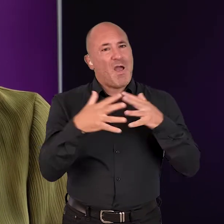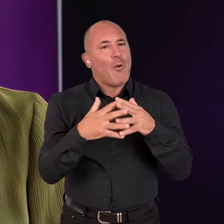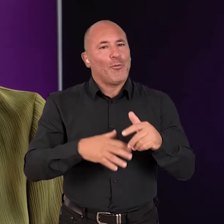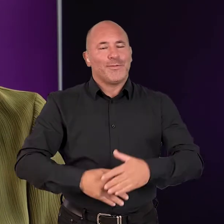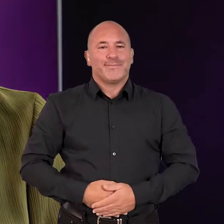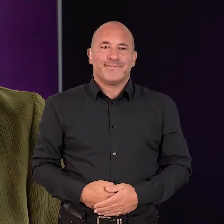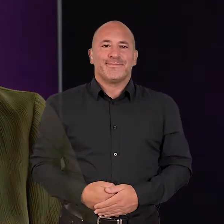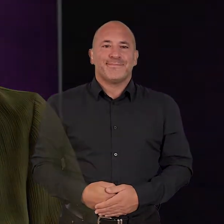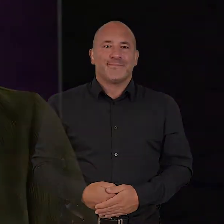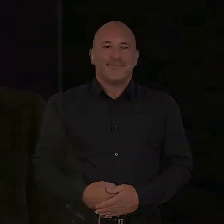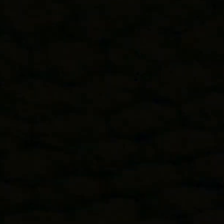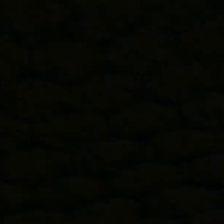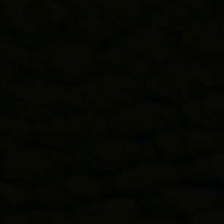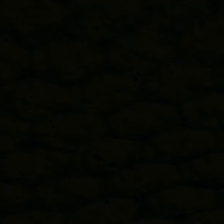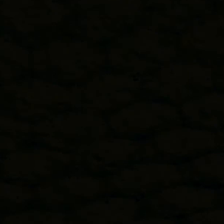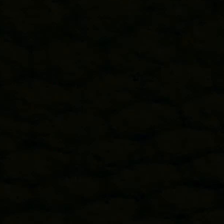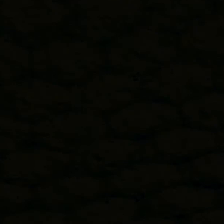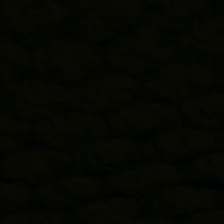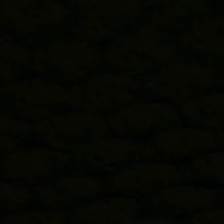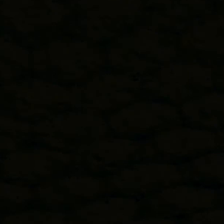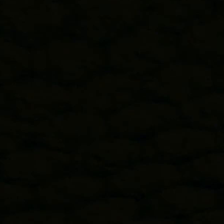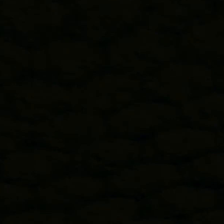us and we'll tell you how to do it.